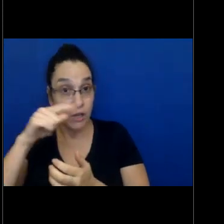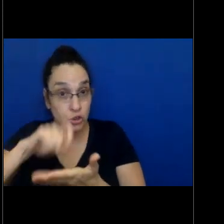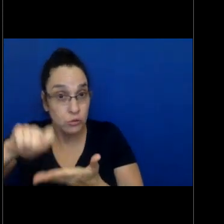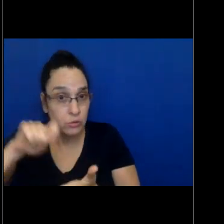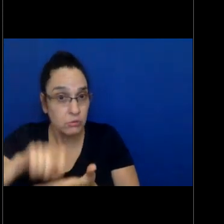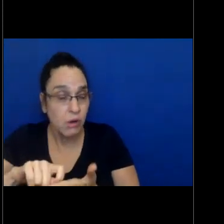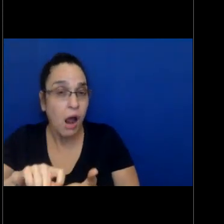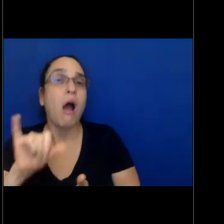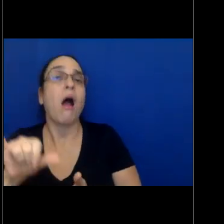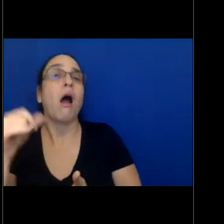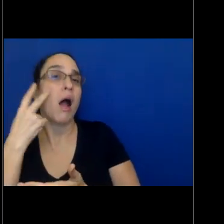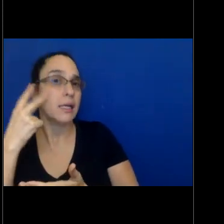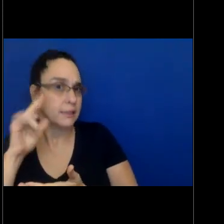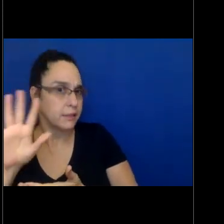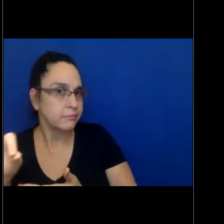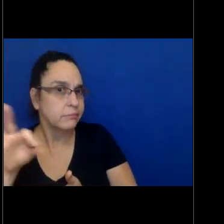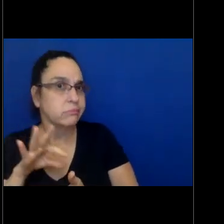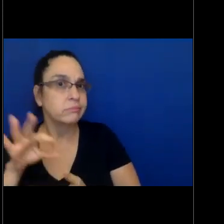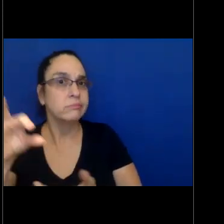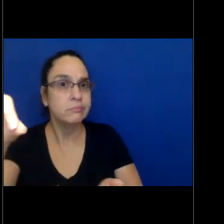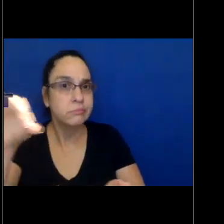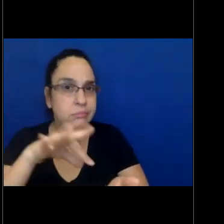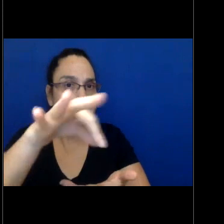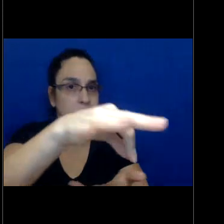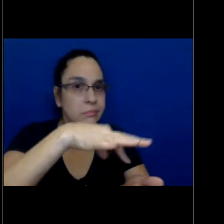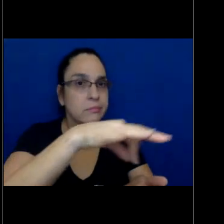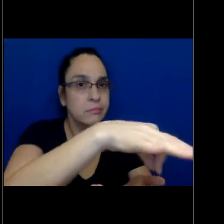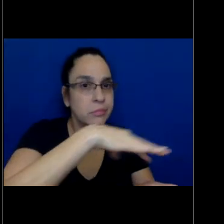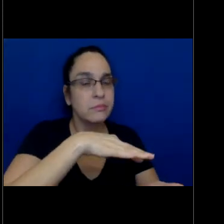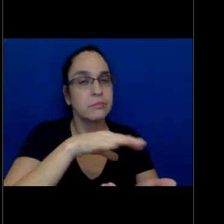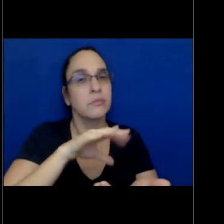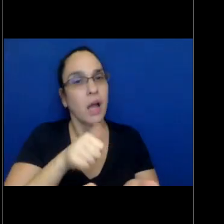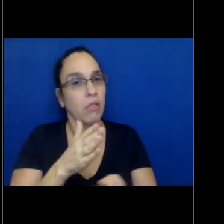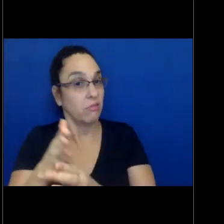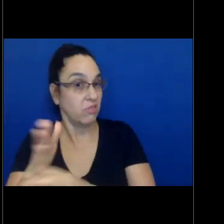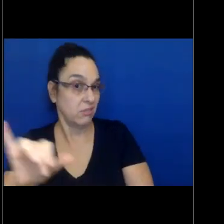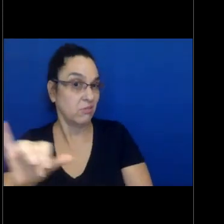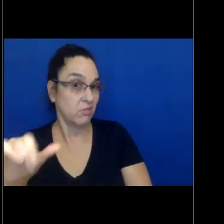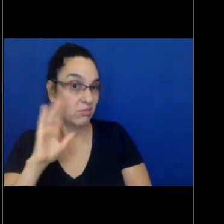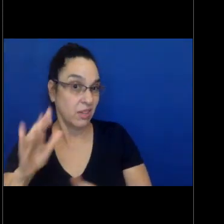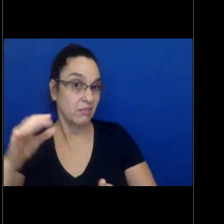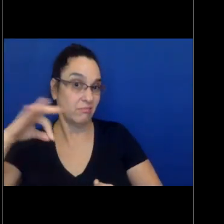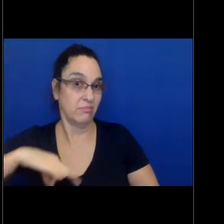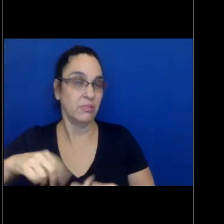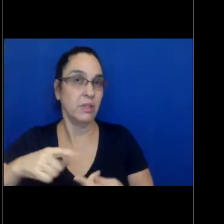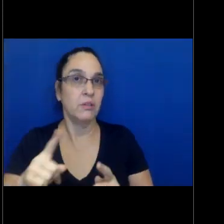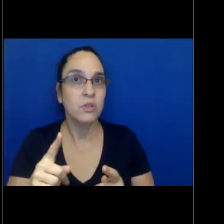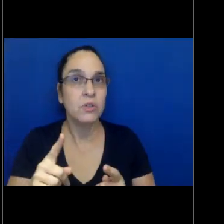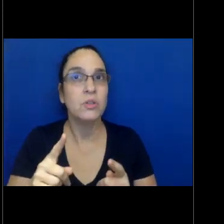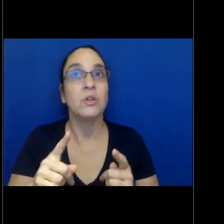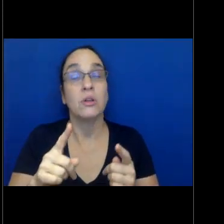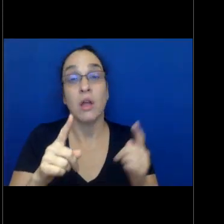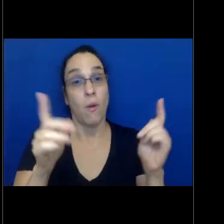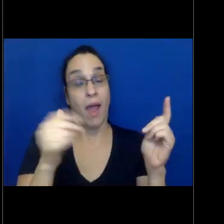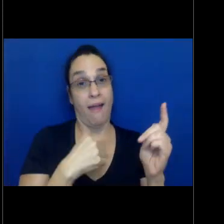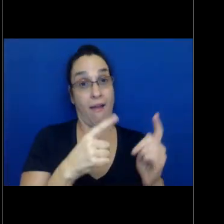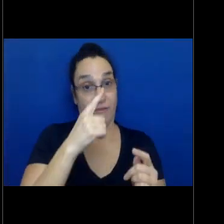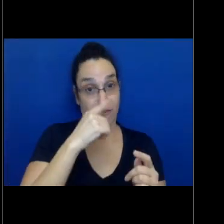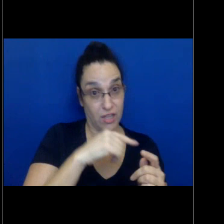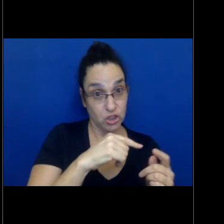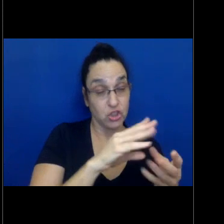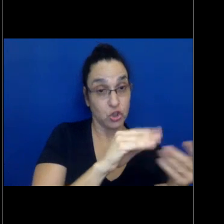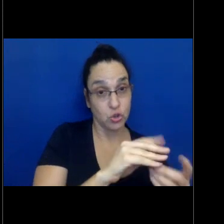done. It's also, you find there's actually a lot of similarities between good fiction and also good nonfiction. So it's all about